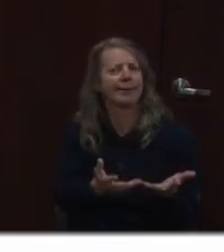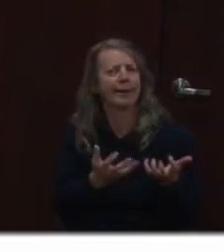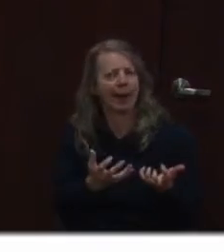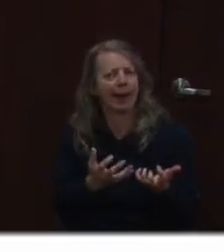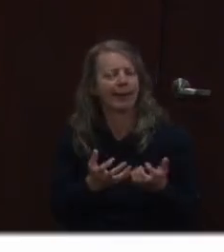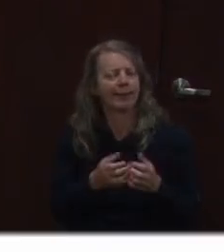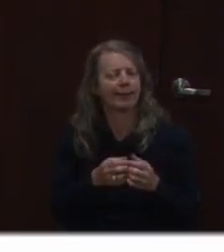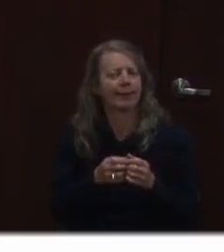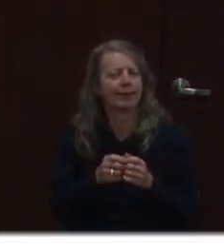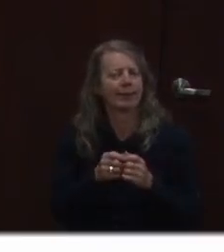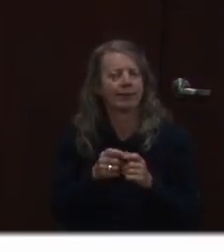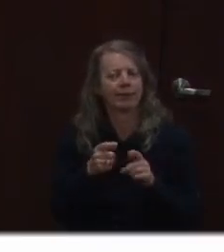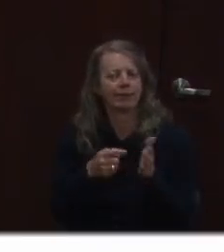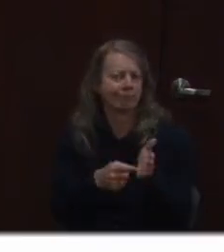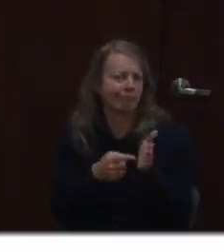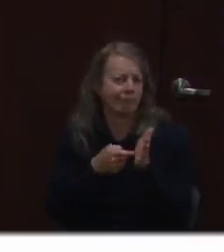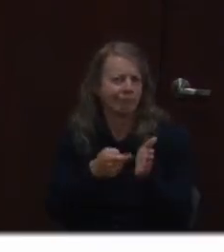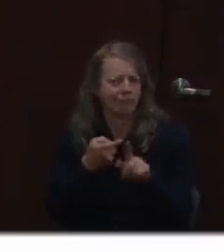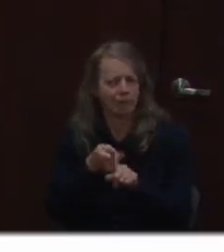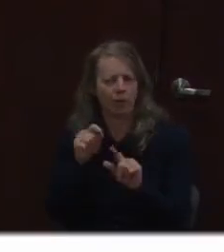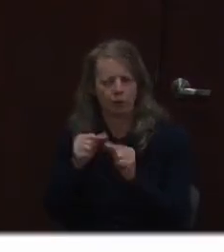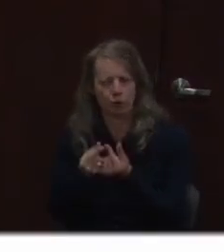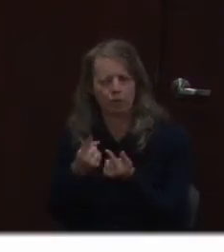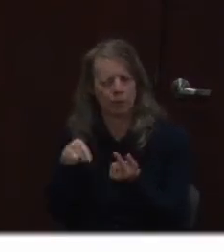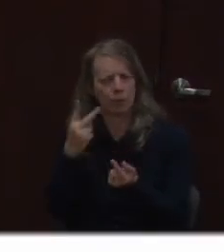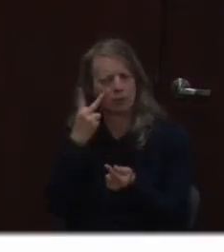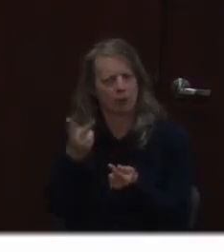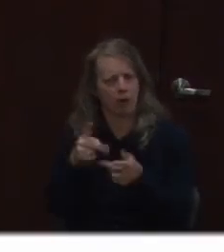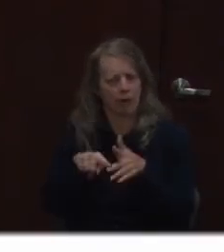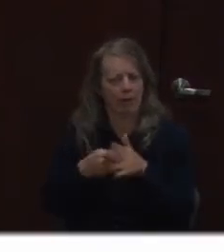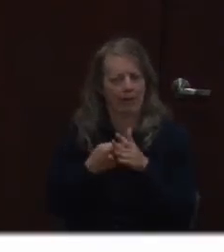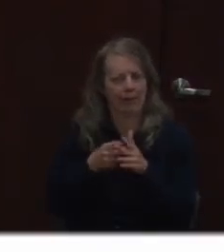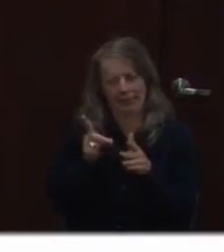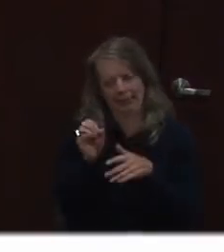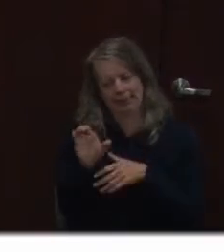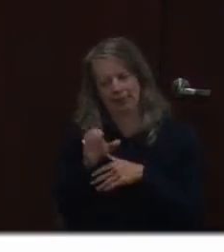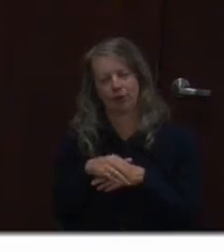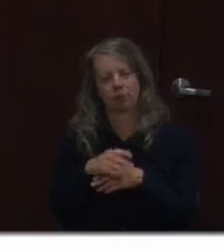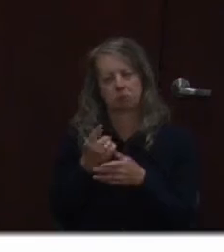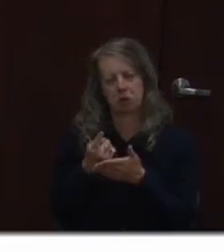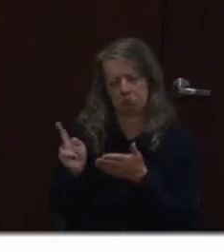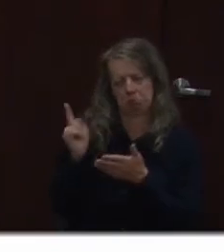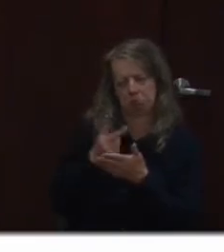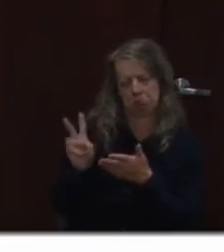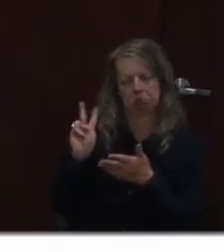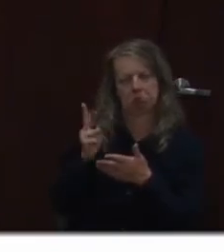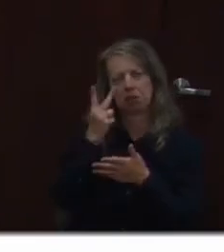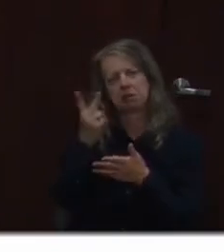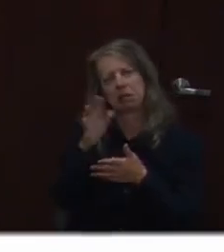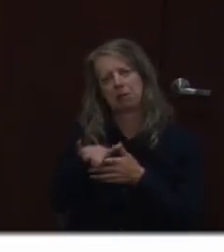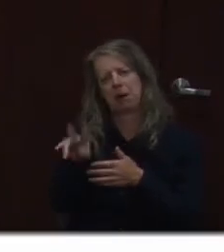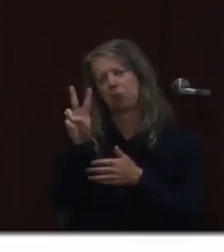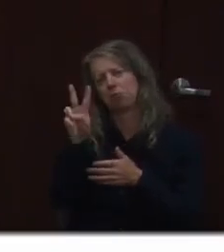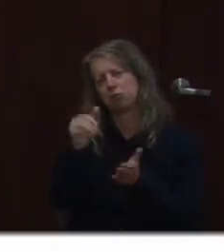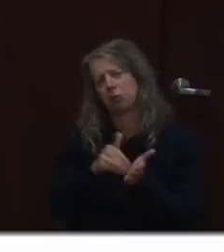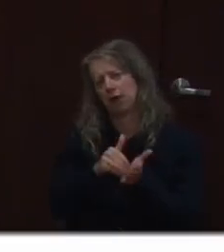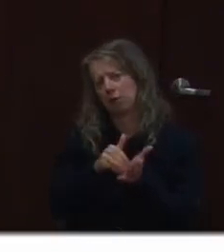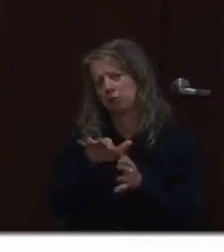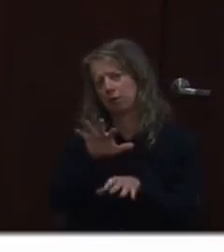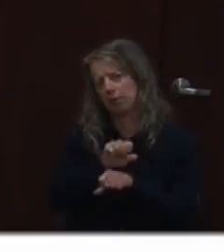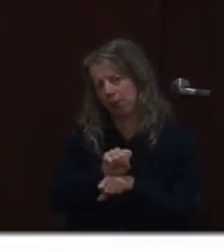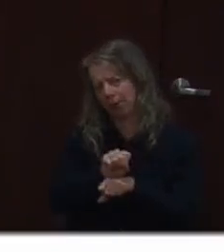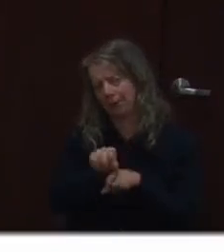early on. And for the last couple of weeks, we've seen about 2,000 appointments uptake per